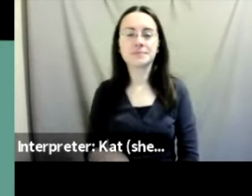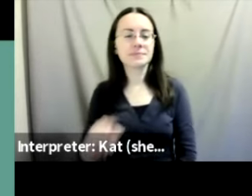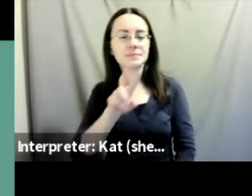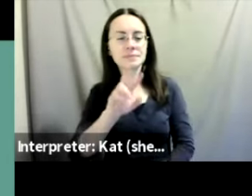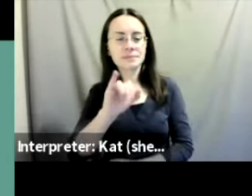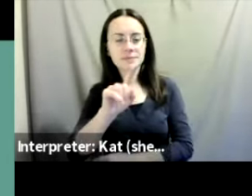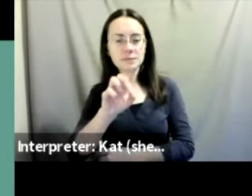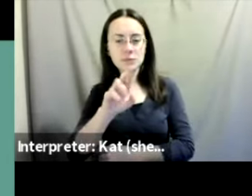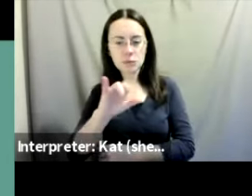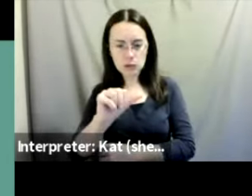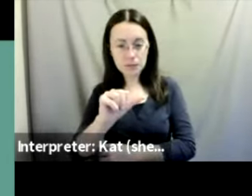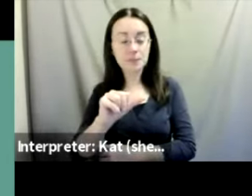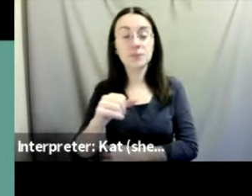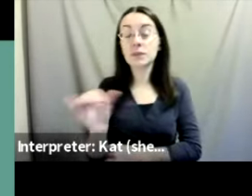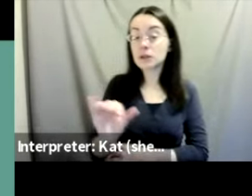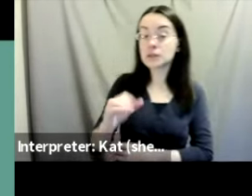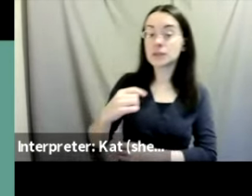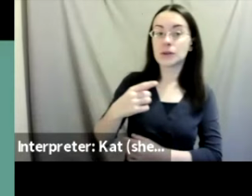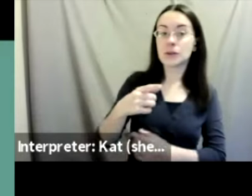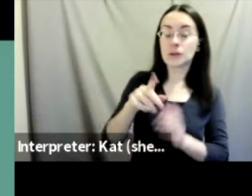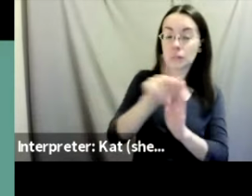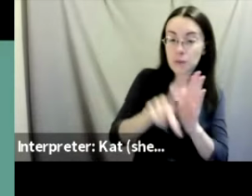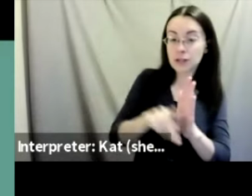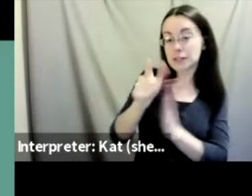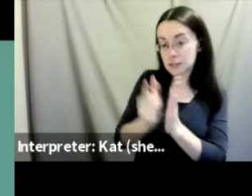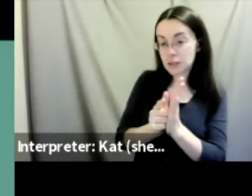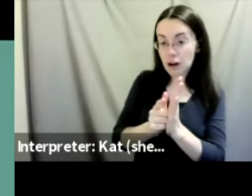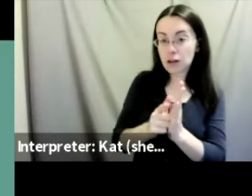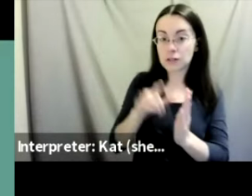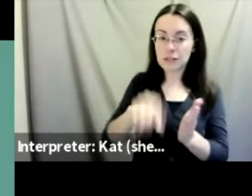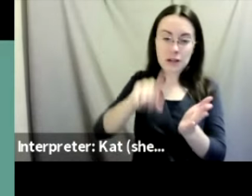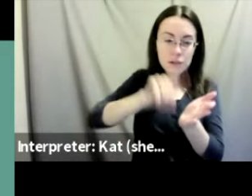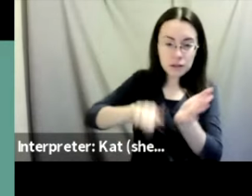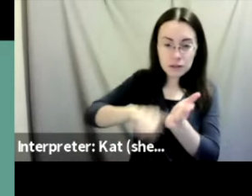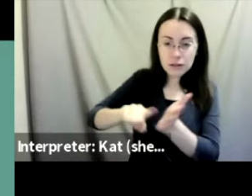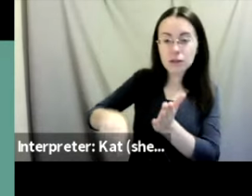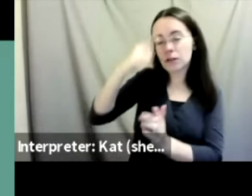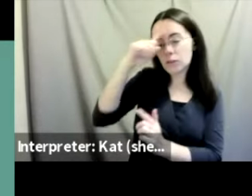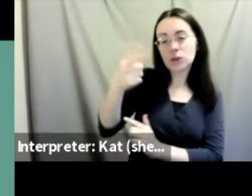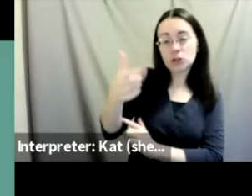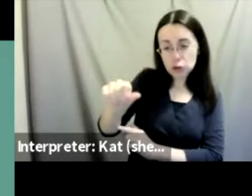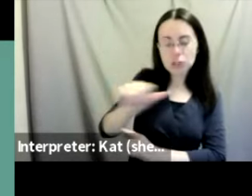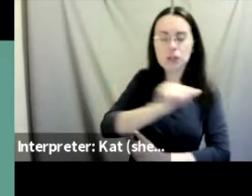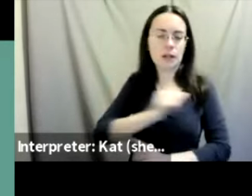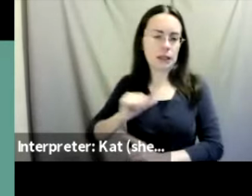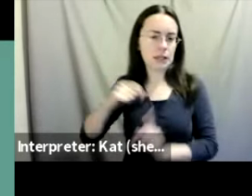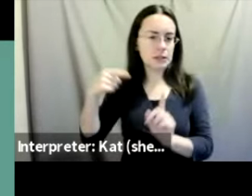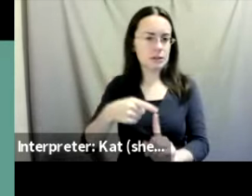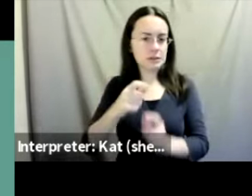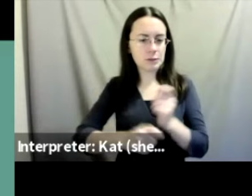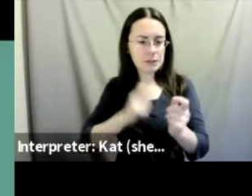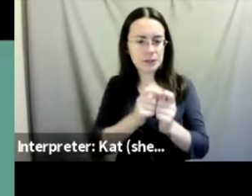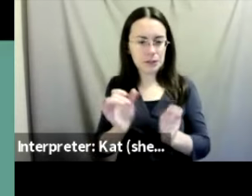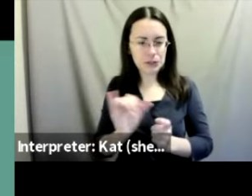into this laws and policies part for Georgia and Atlanta specifically on how it like